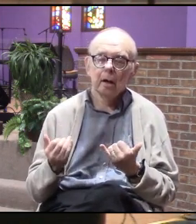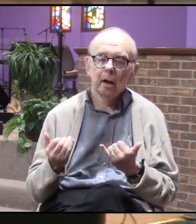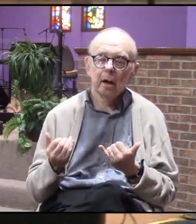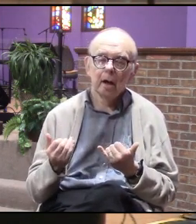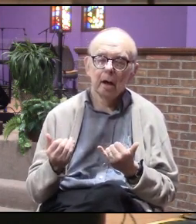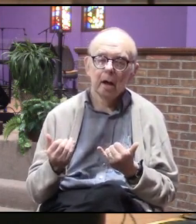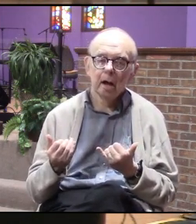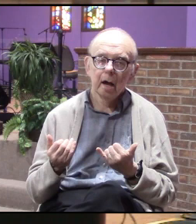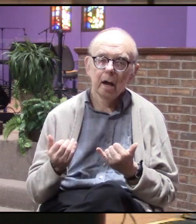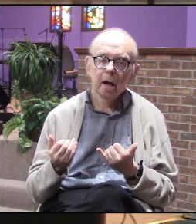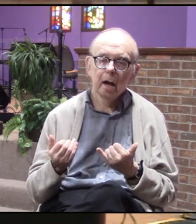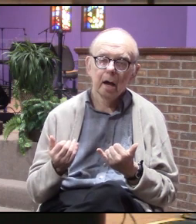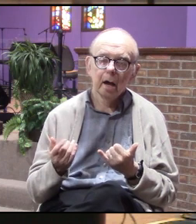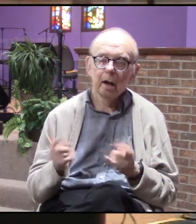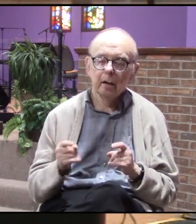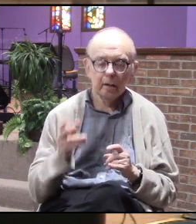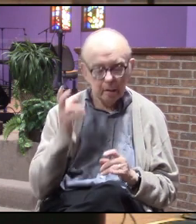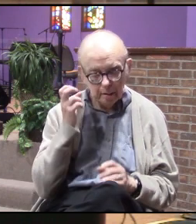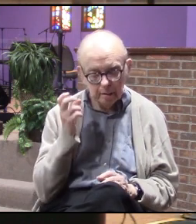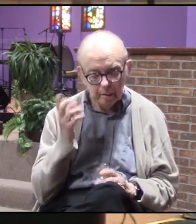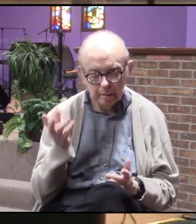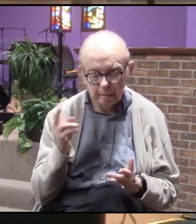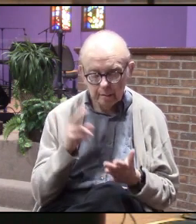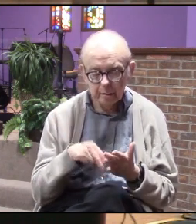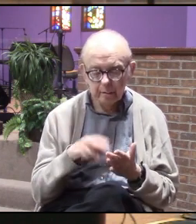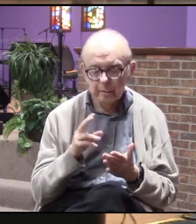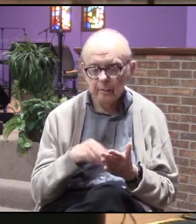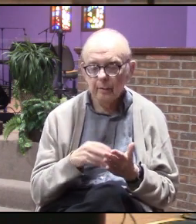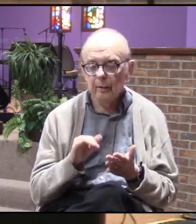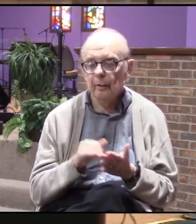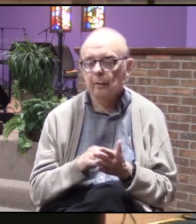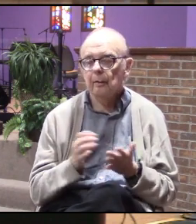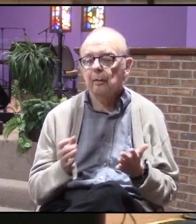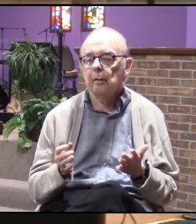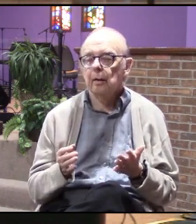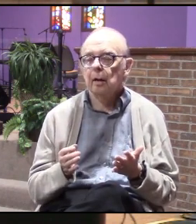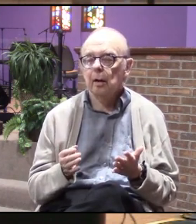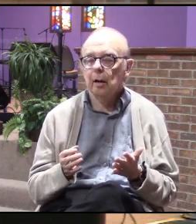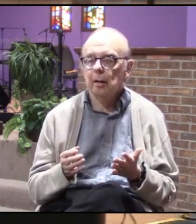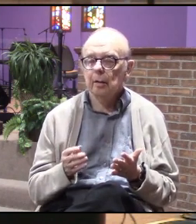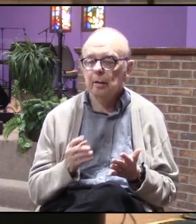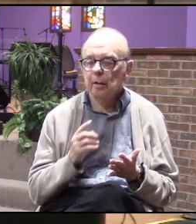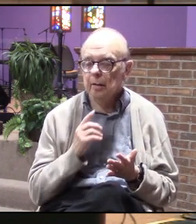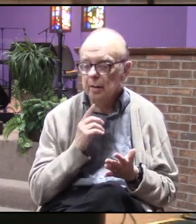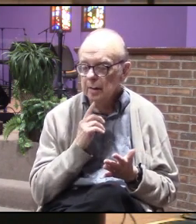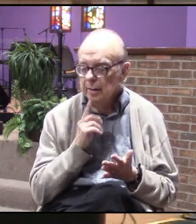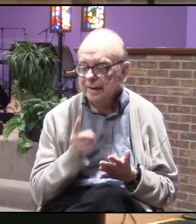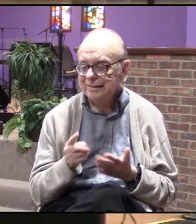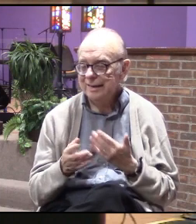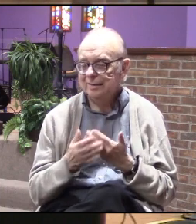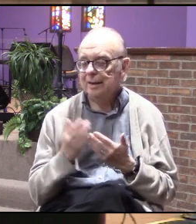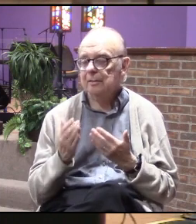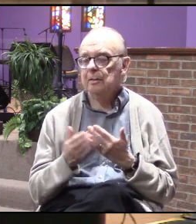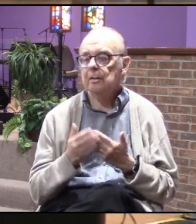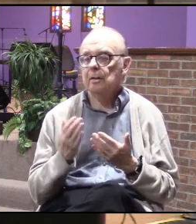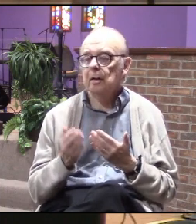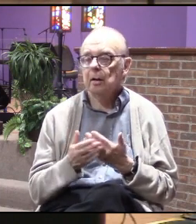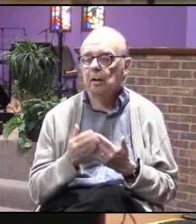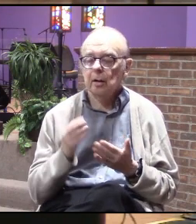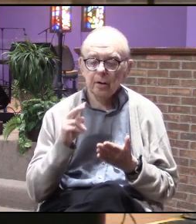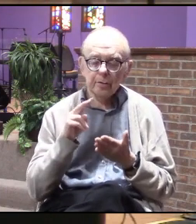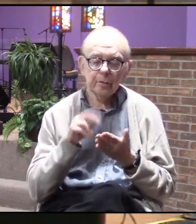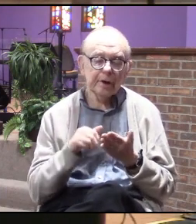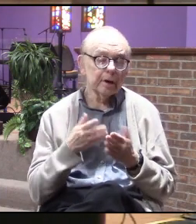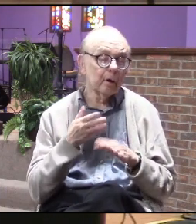Now, when you're listening to and you're reading this, it's really easy to